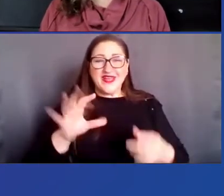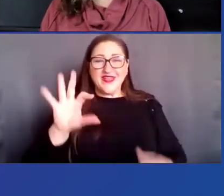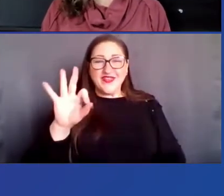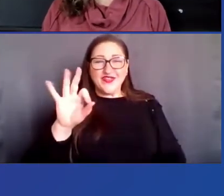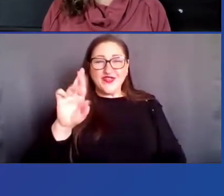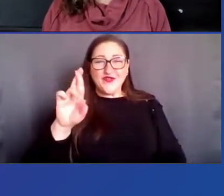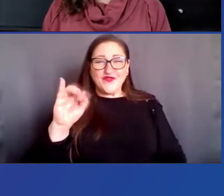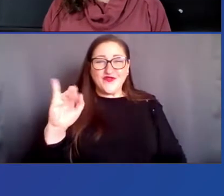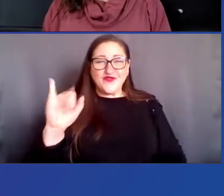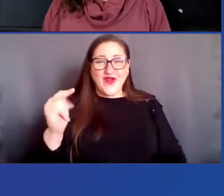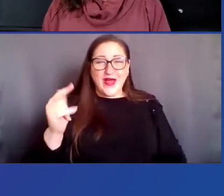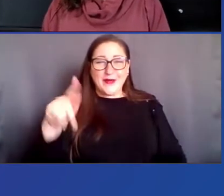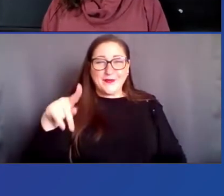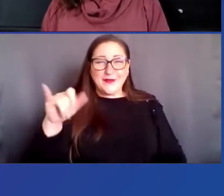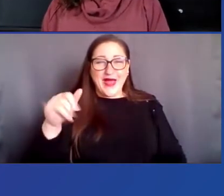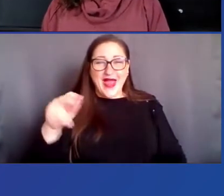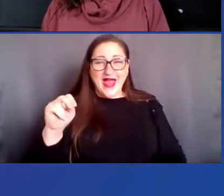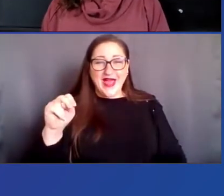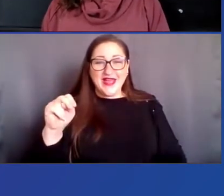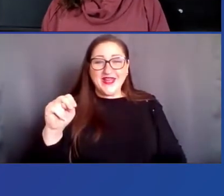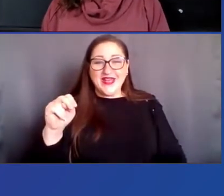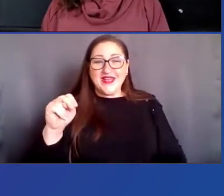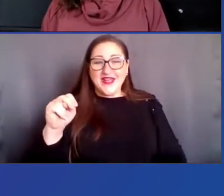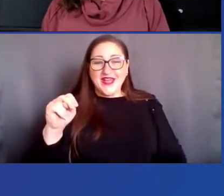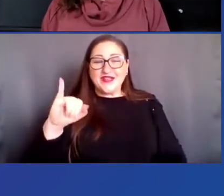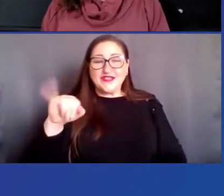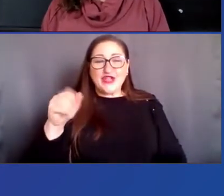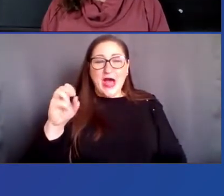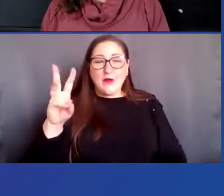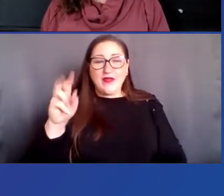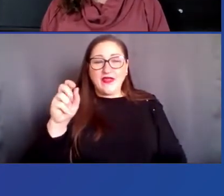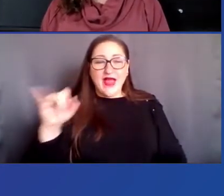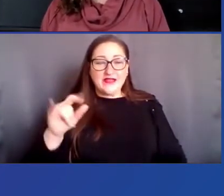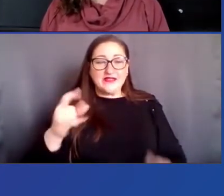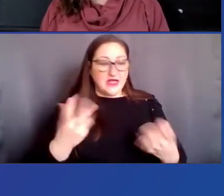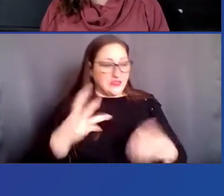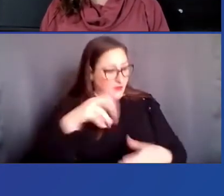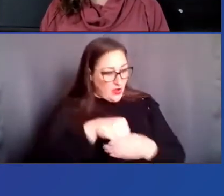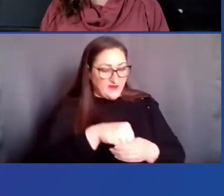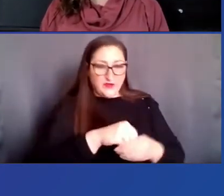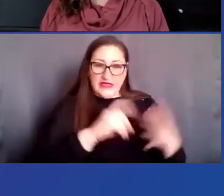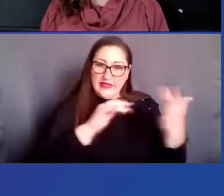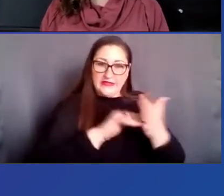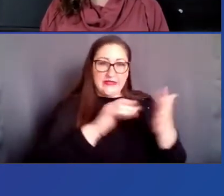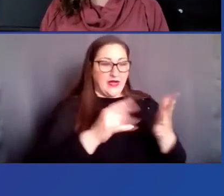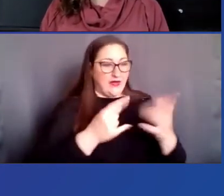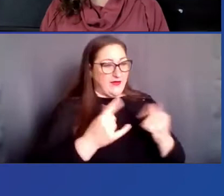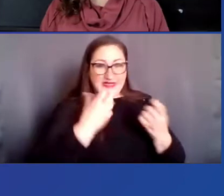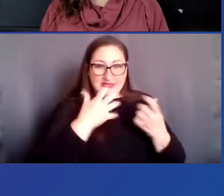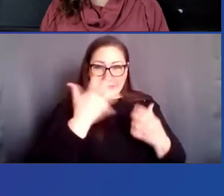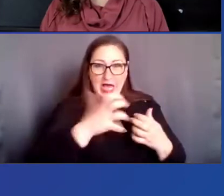that stuck with me, is staying in the frying pan, staying in the study.